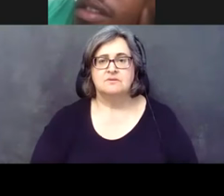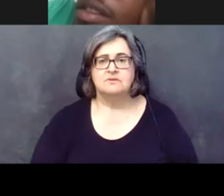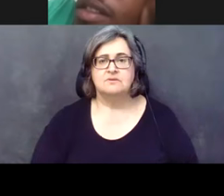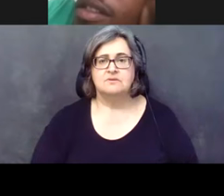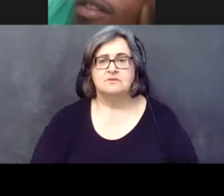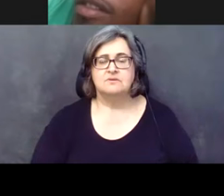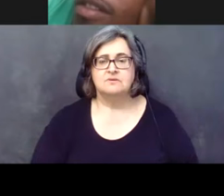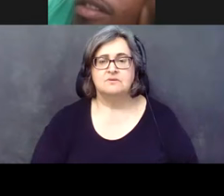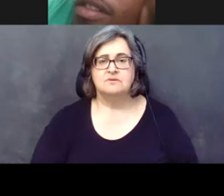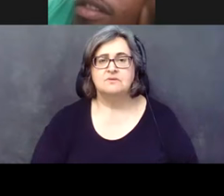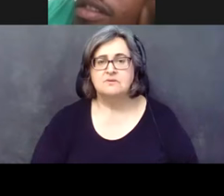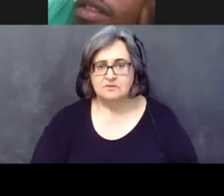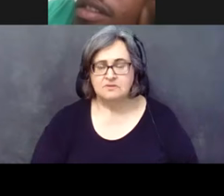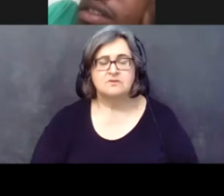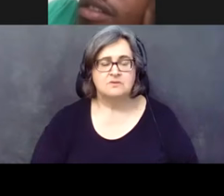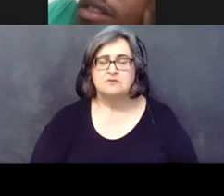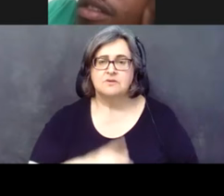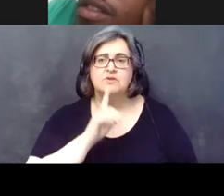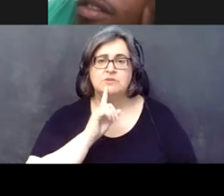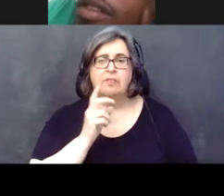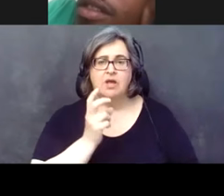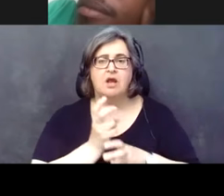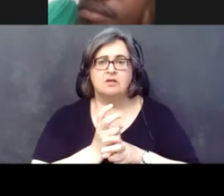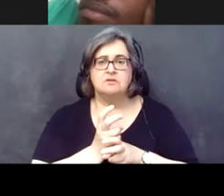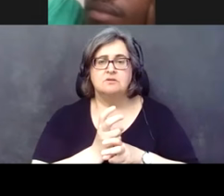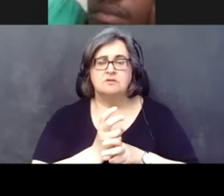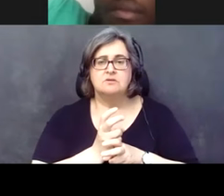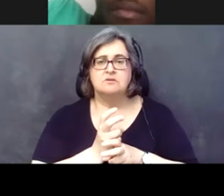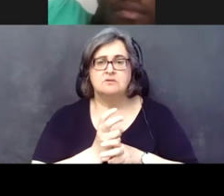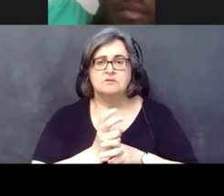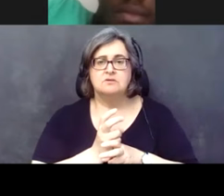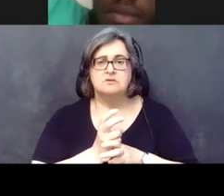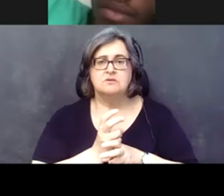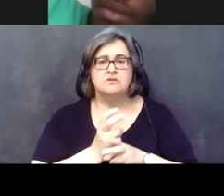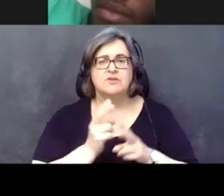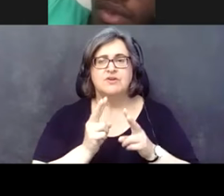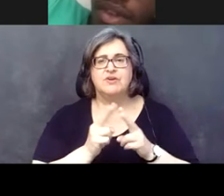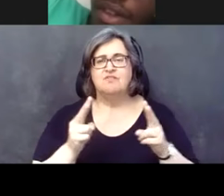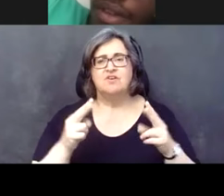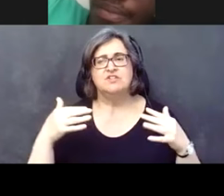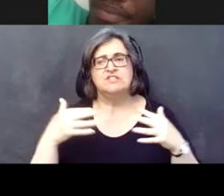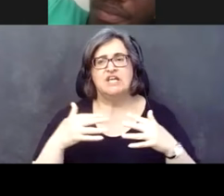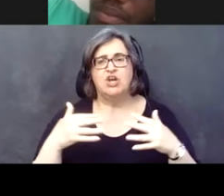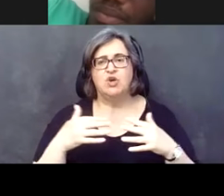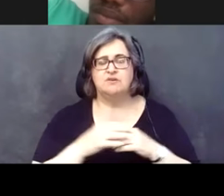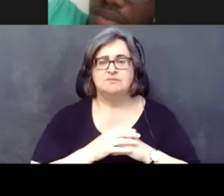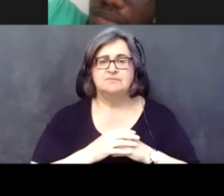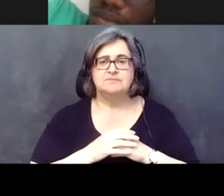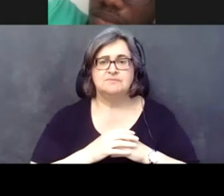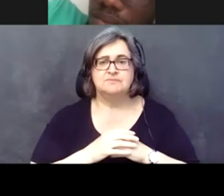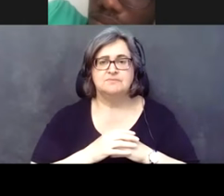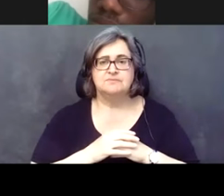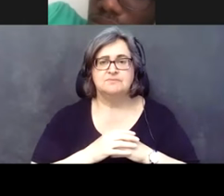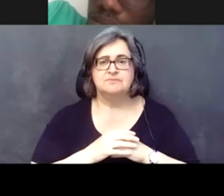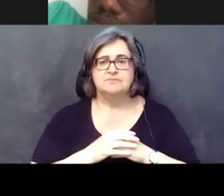you don't have time. It's really hard, and it's very scary